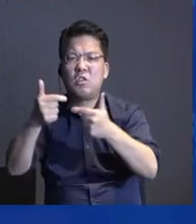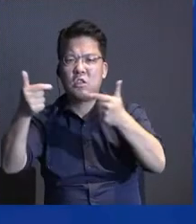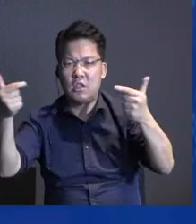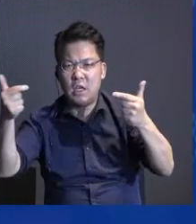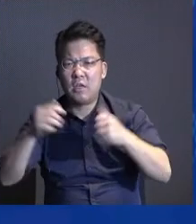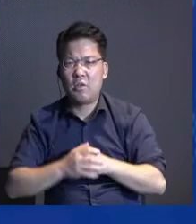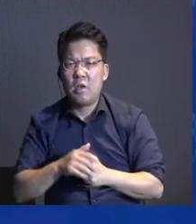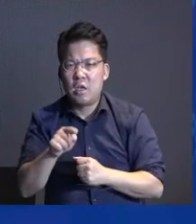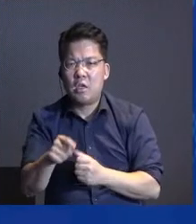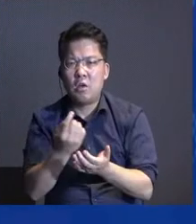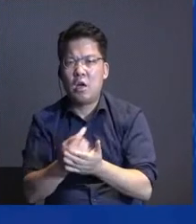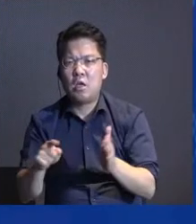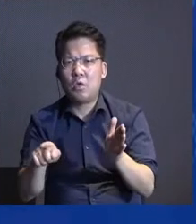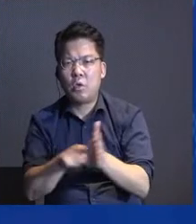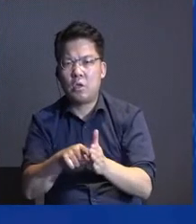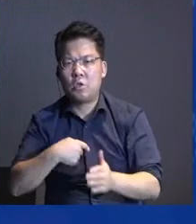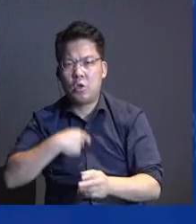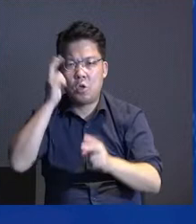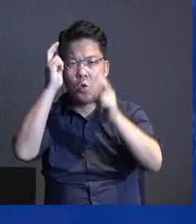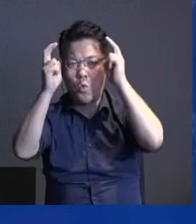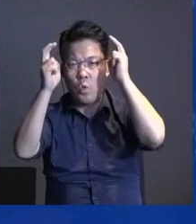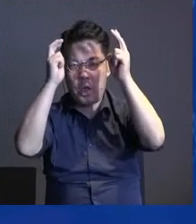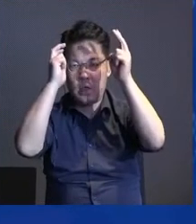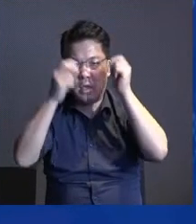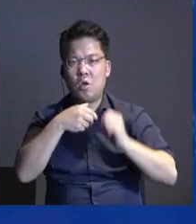groups and operate autonomously.